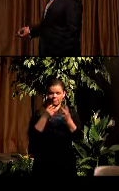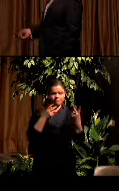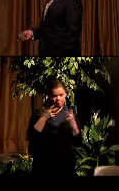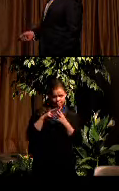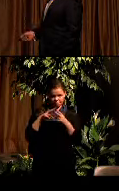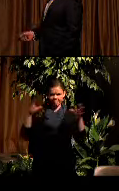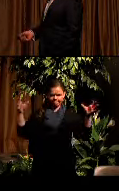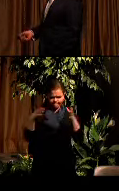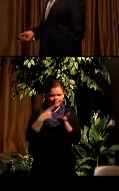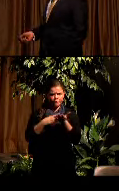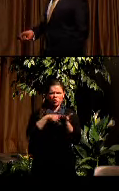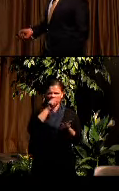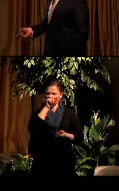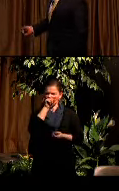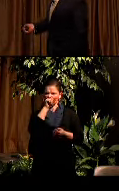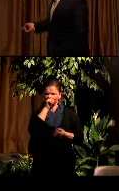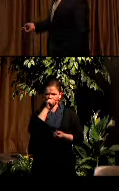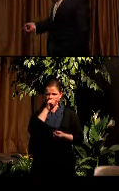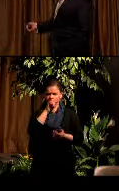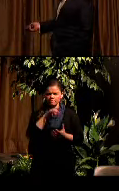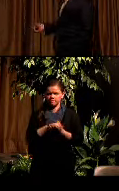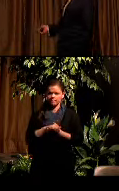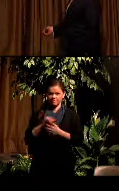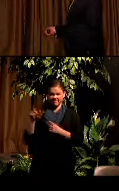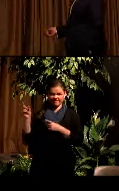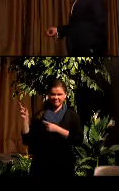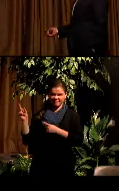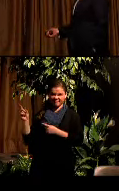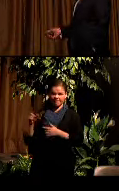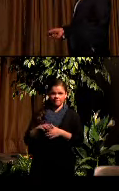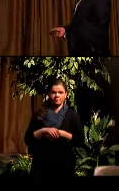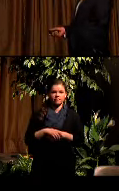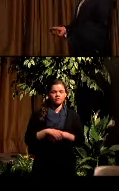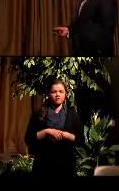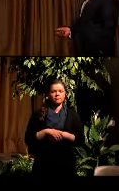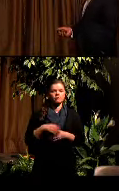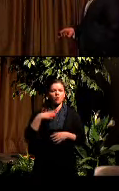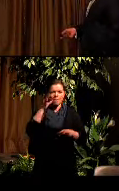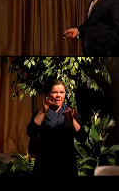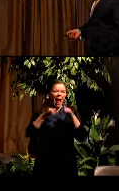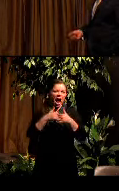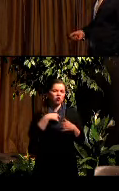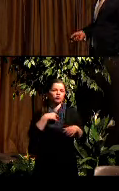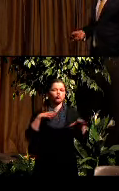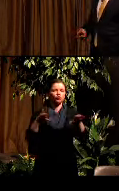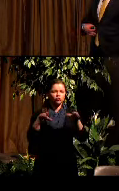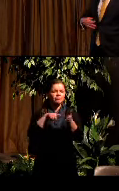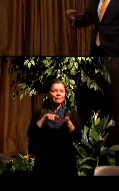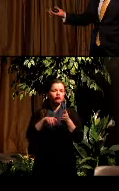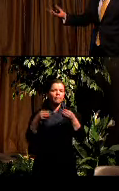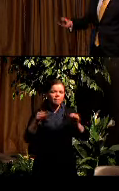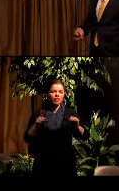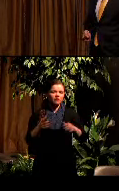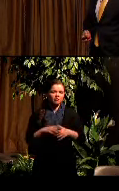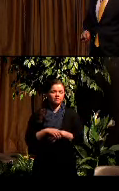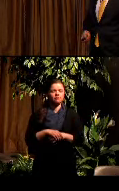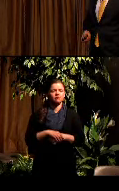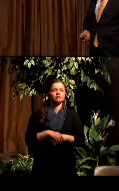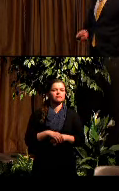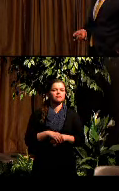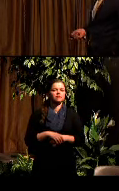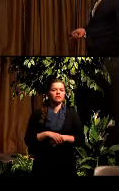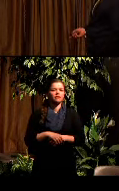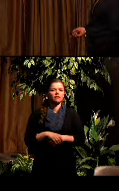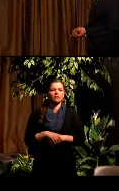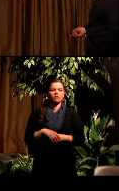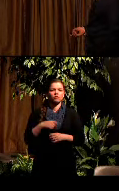that. So I'll tell you a little bit about the methodologies. We use two different indices to assess the state of the birds, to look at this, to